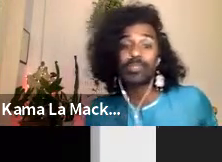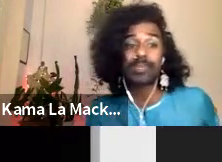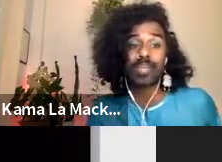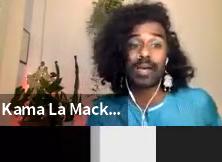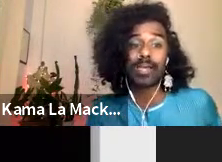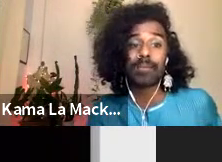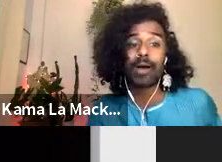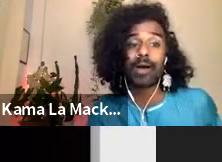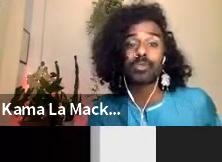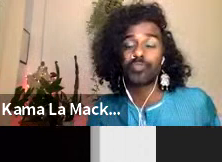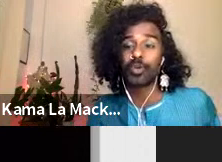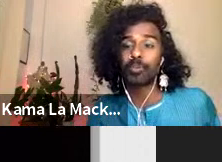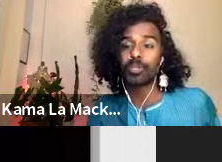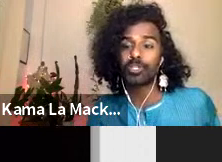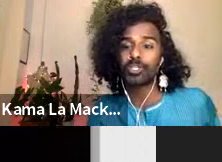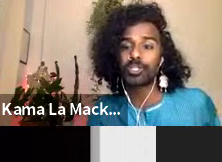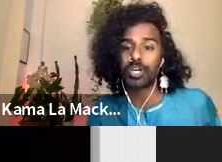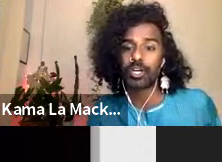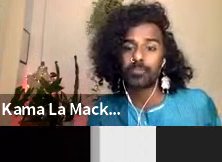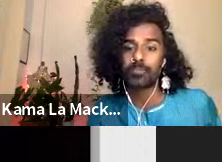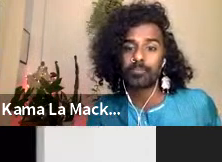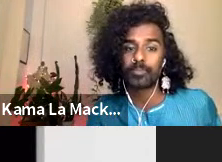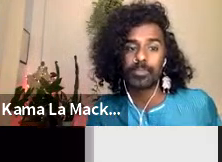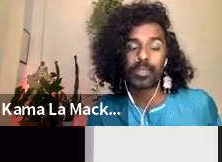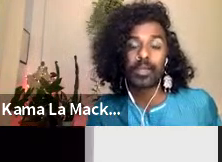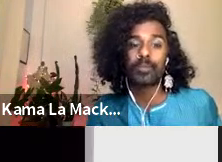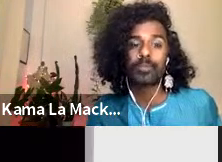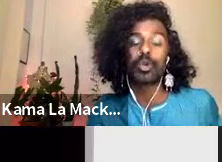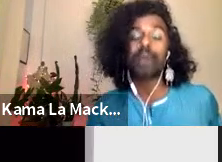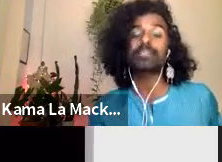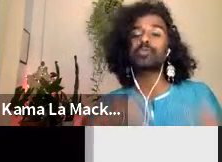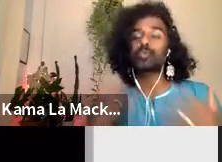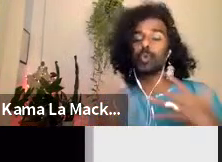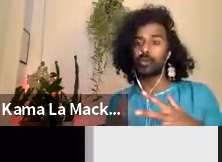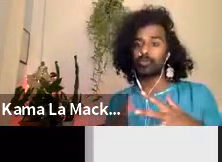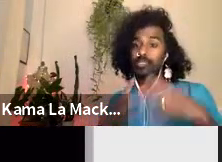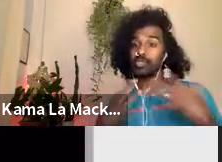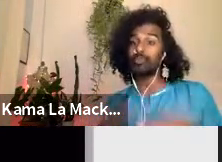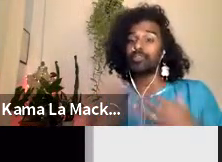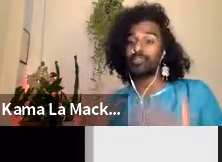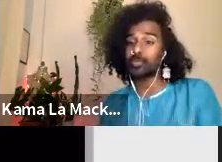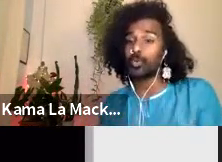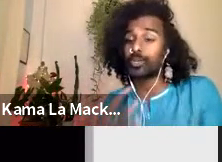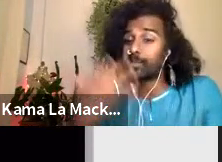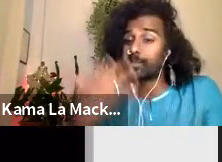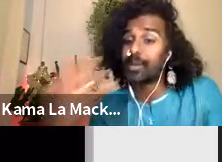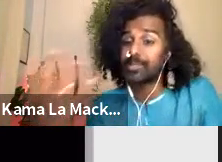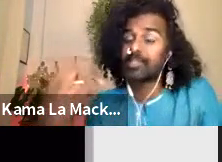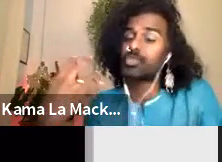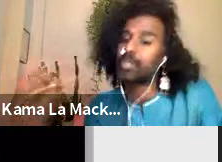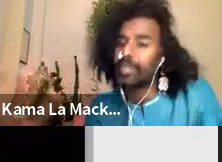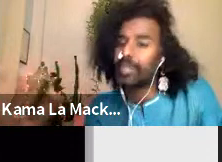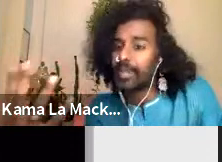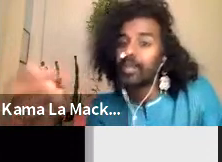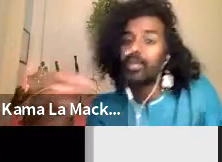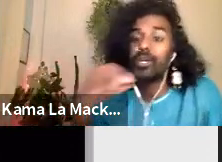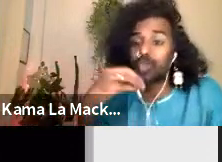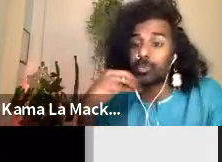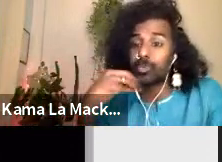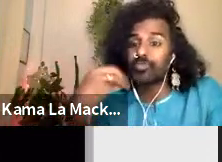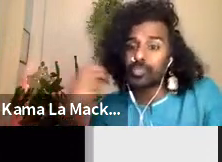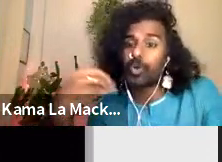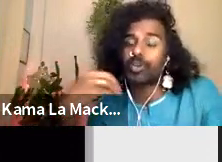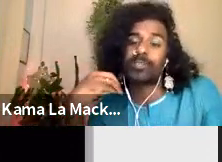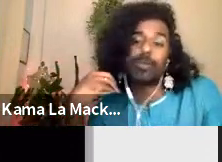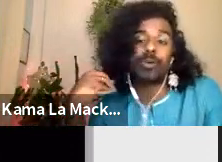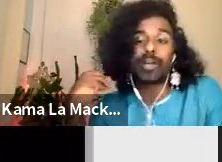So at the same time, I was very much. You know, as I was working on this, so much of this work is about ancestral healing. So